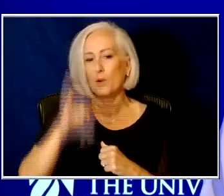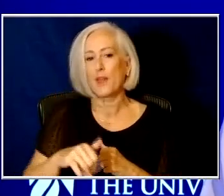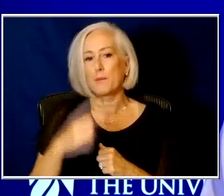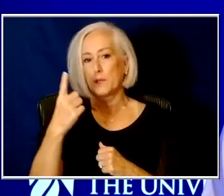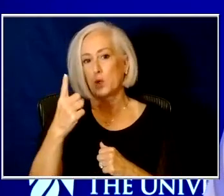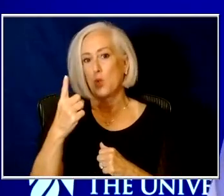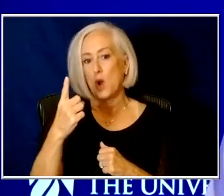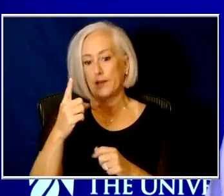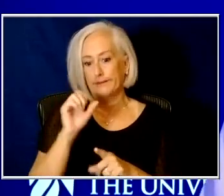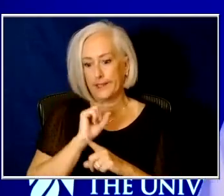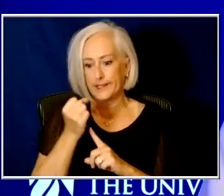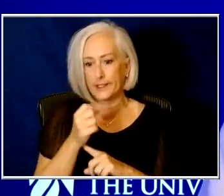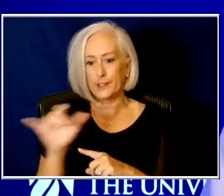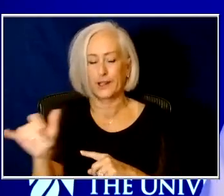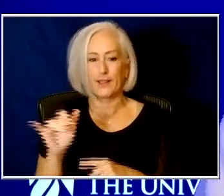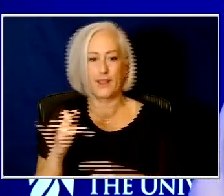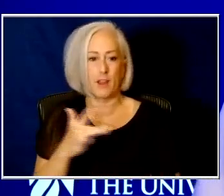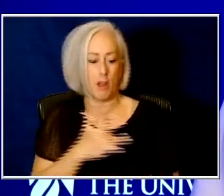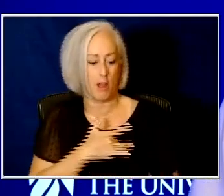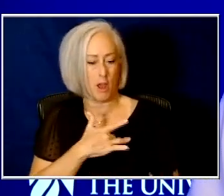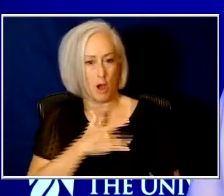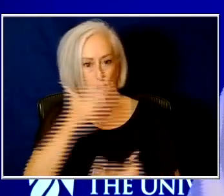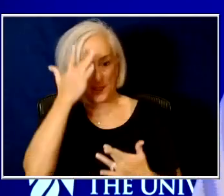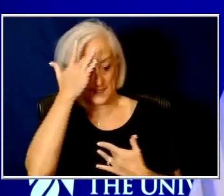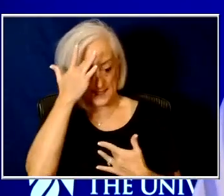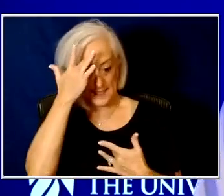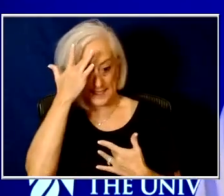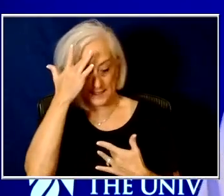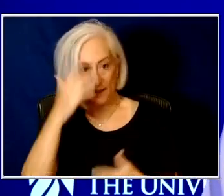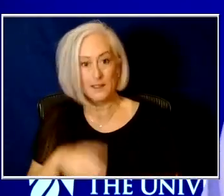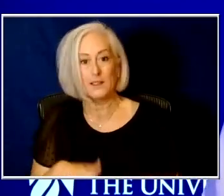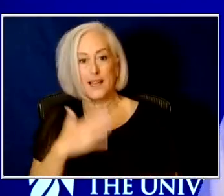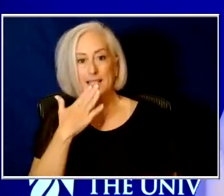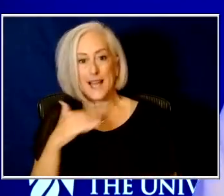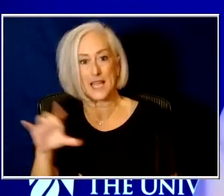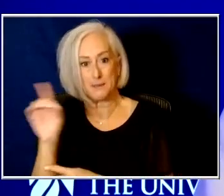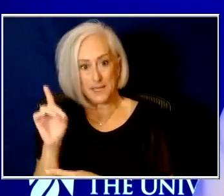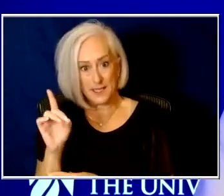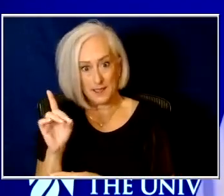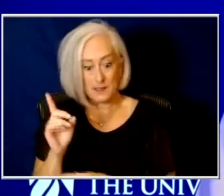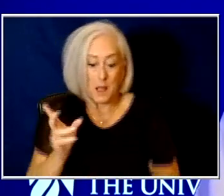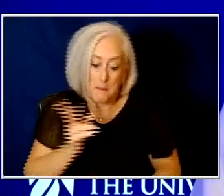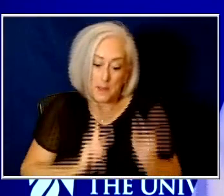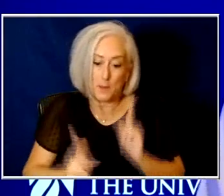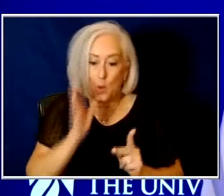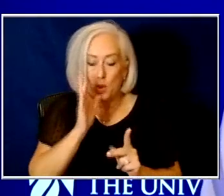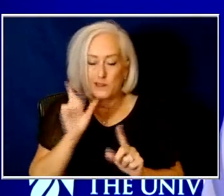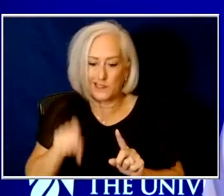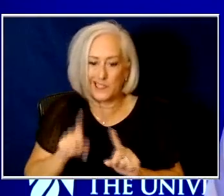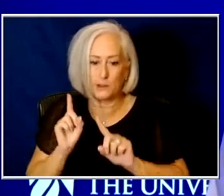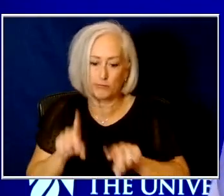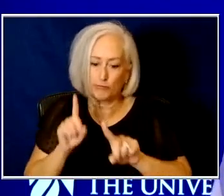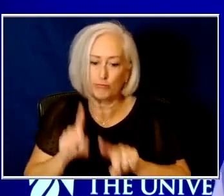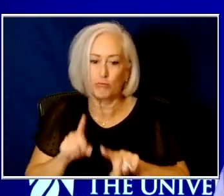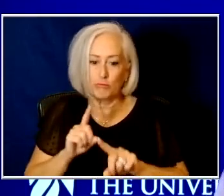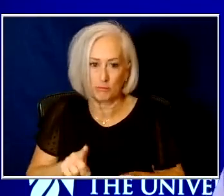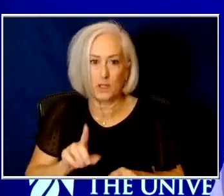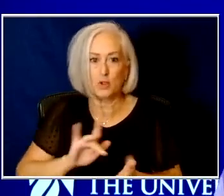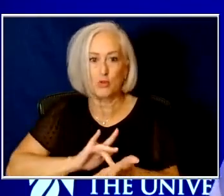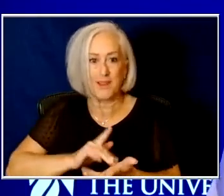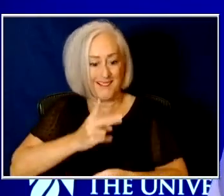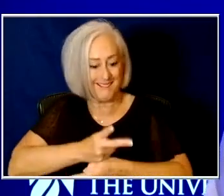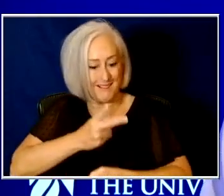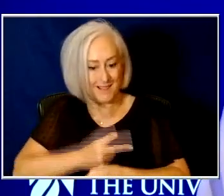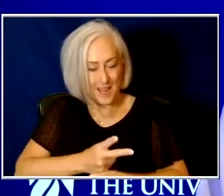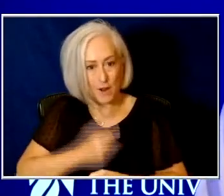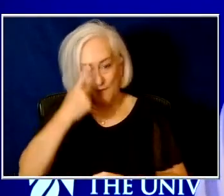disease, like diabetes. People are going to continue to have to seek medical care to help with the symptomatic treatment of this, and this is one more